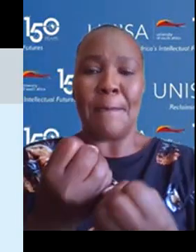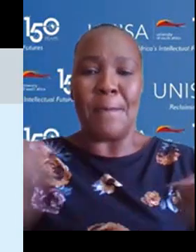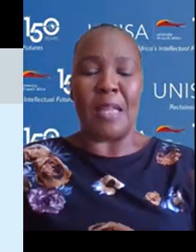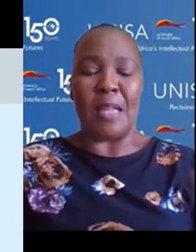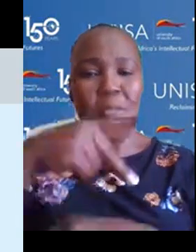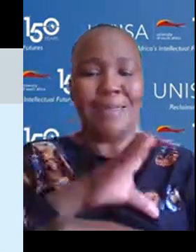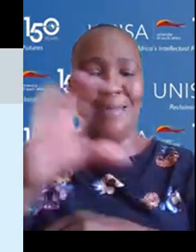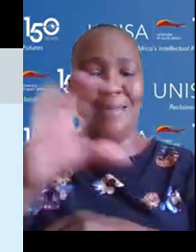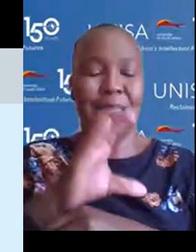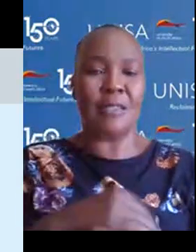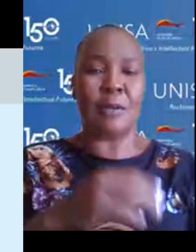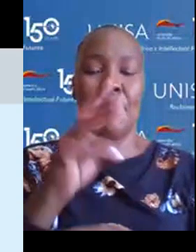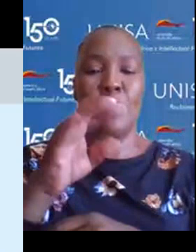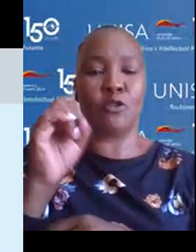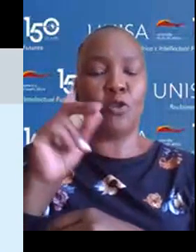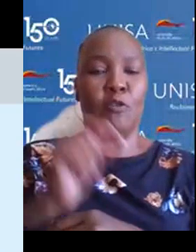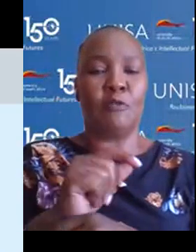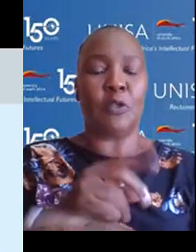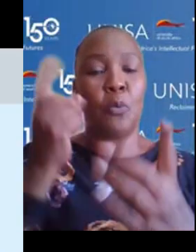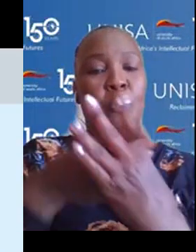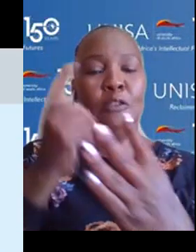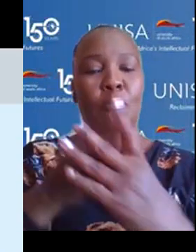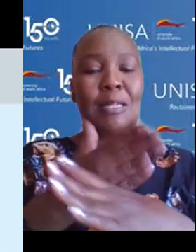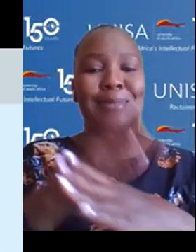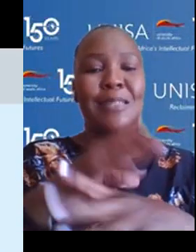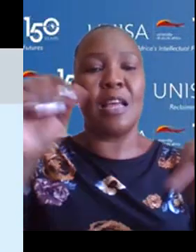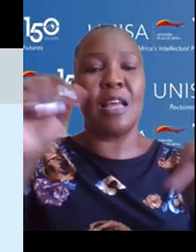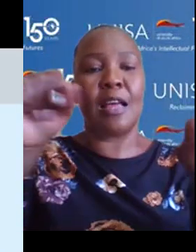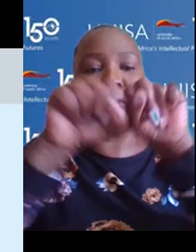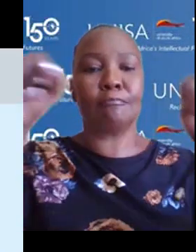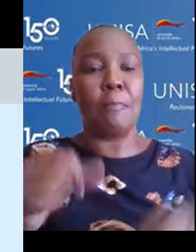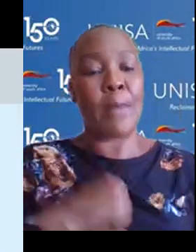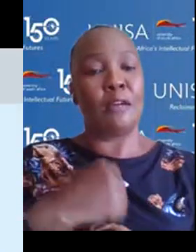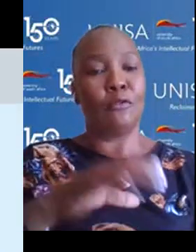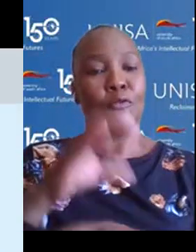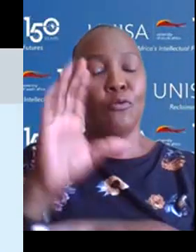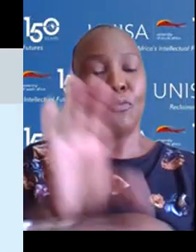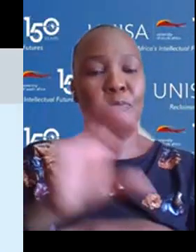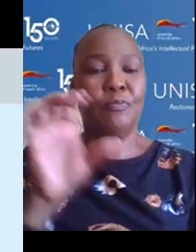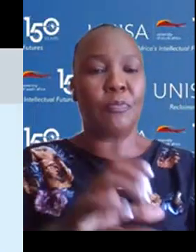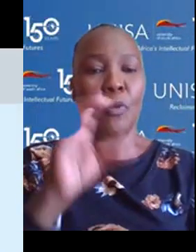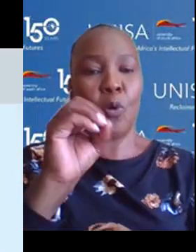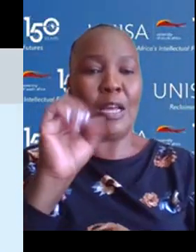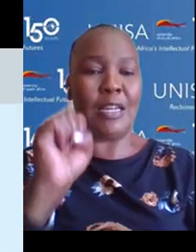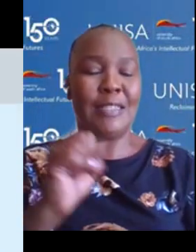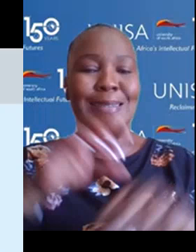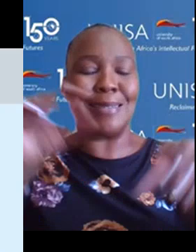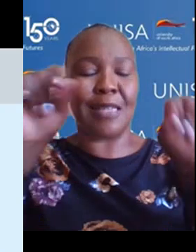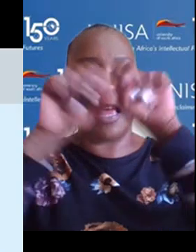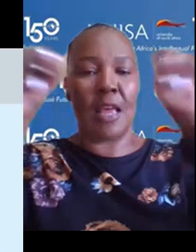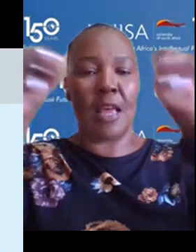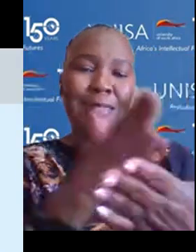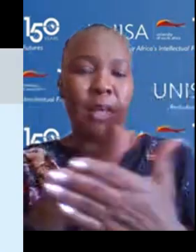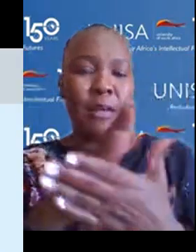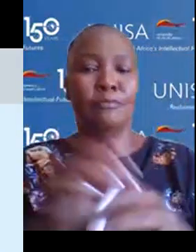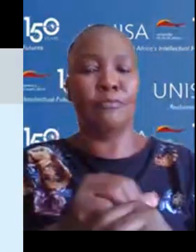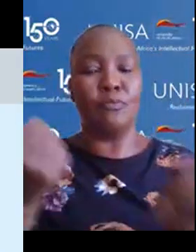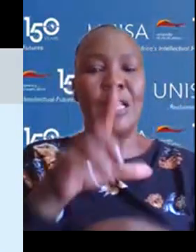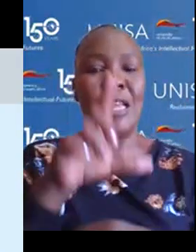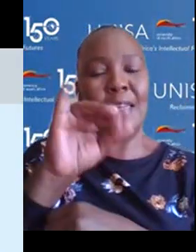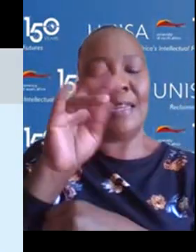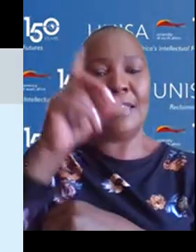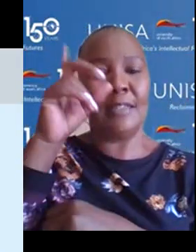the Microsoft Windows operating system, while Mac computers run the Mac OS system, and some computers run the Linux operating